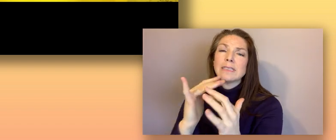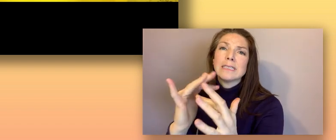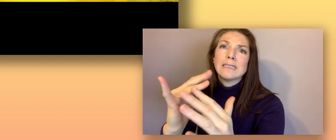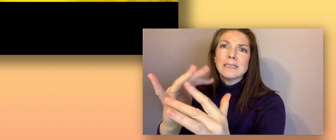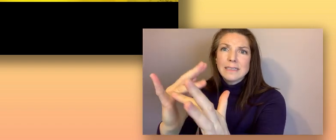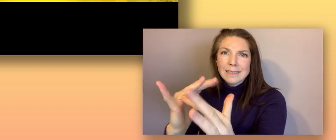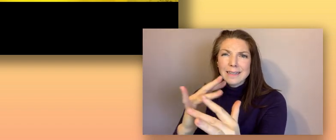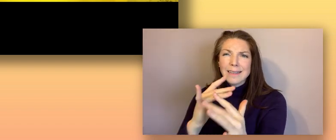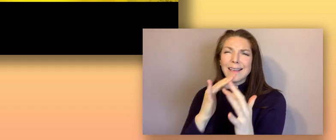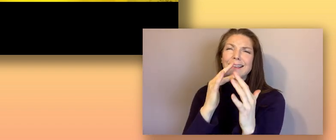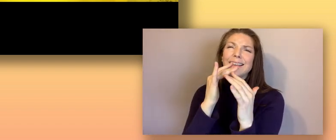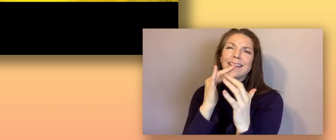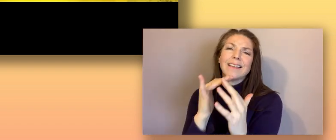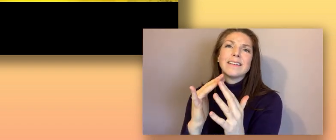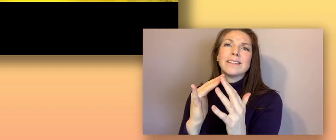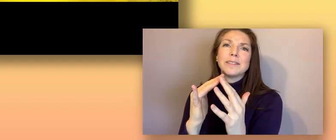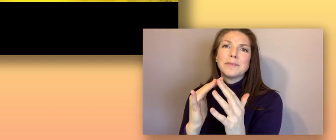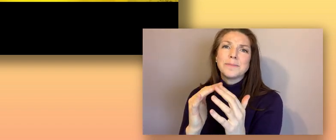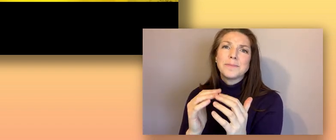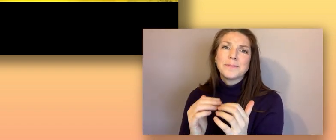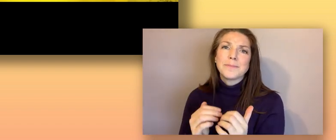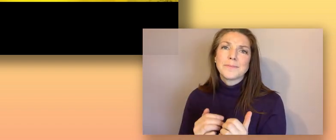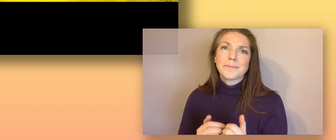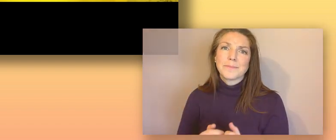and sing.